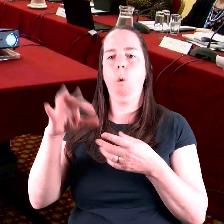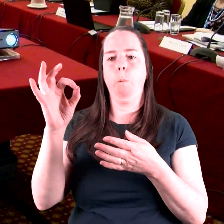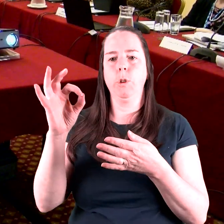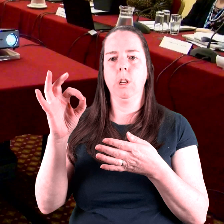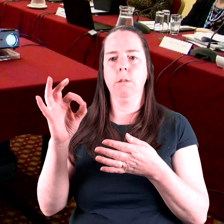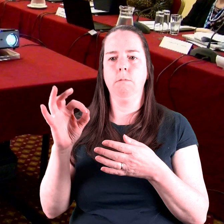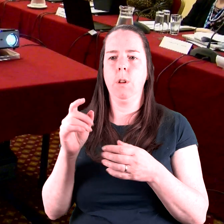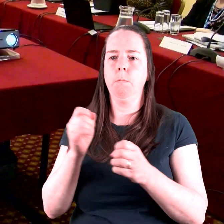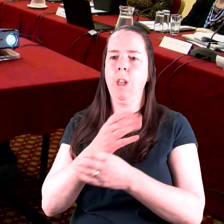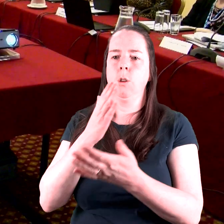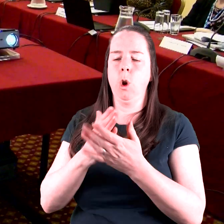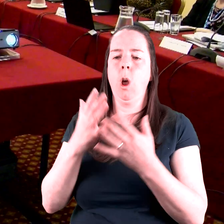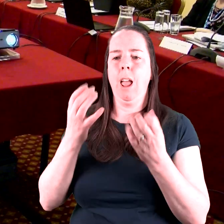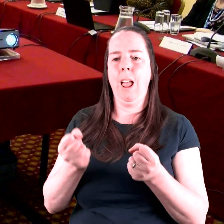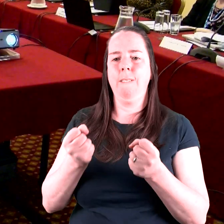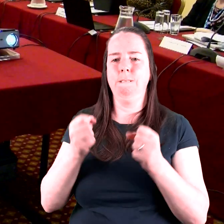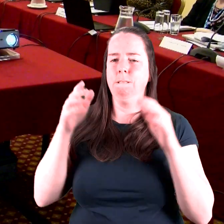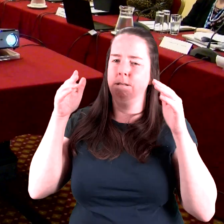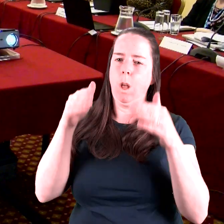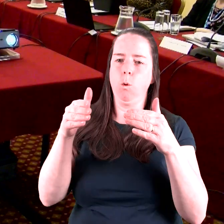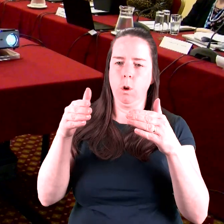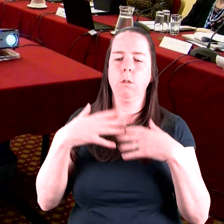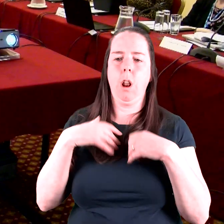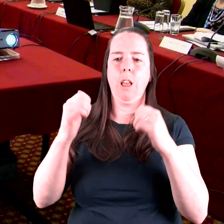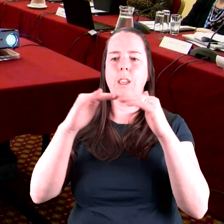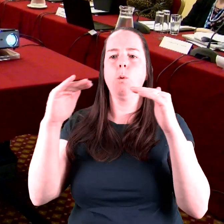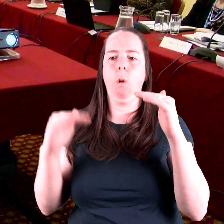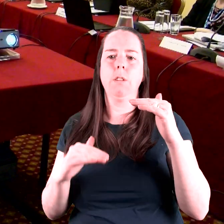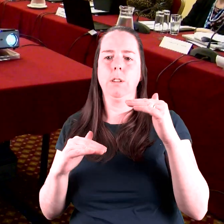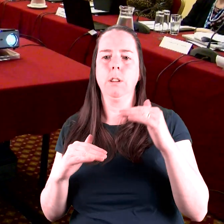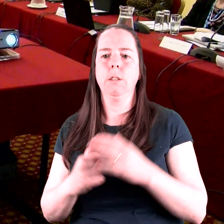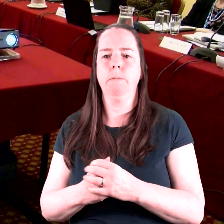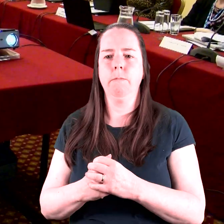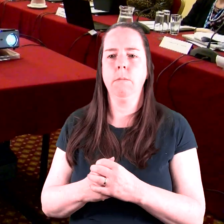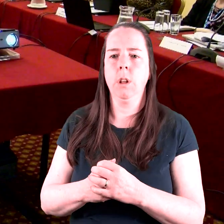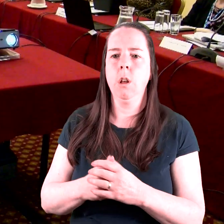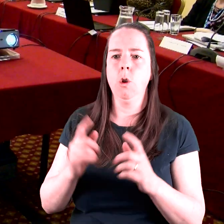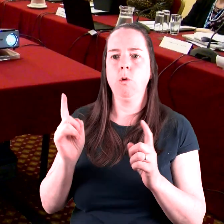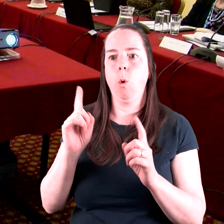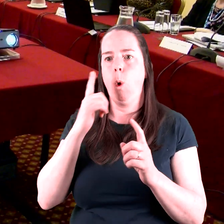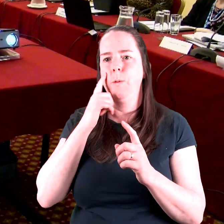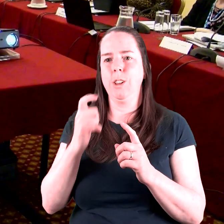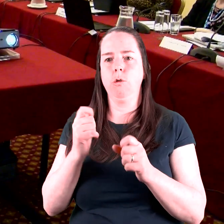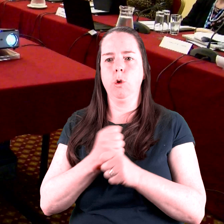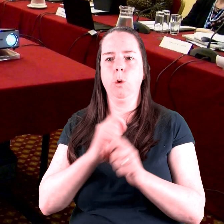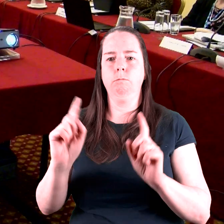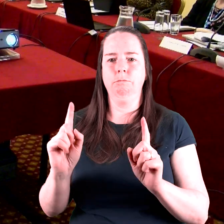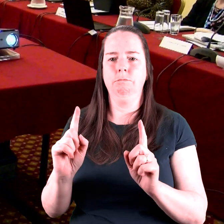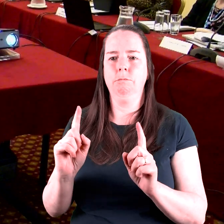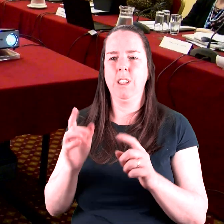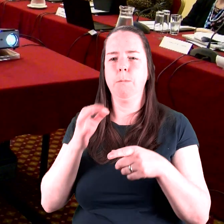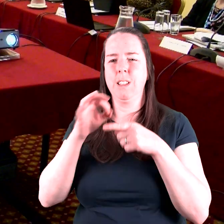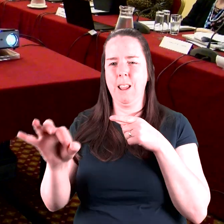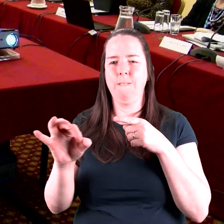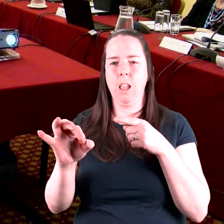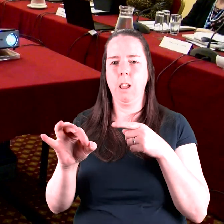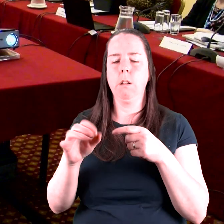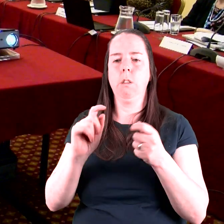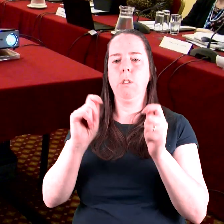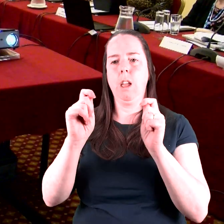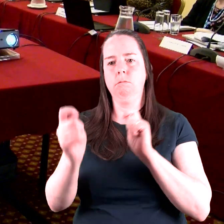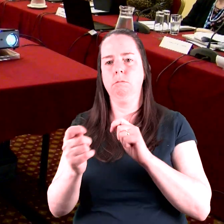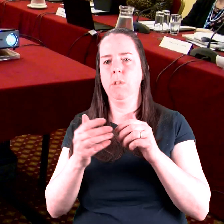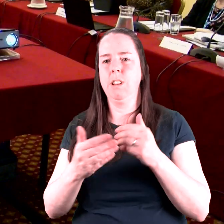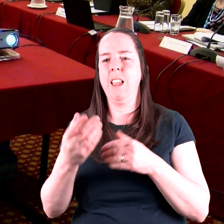options that we have is to make sure that we have a real focus on health inequalities, Peter. So what we could do is get very specific then about what change and